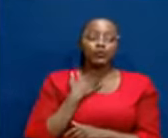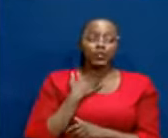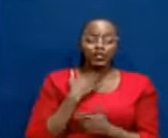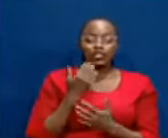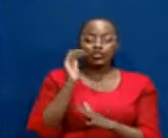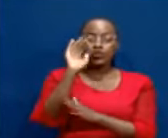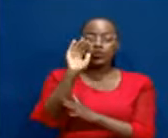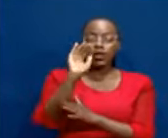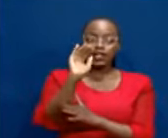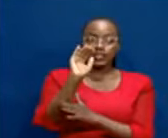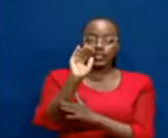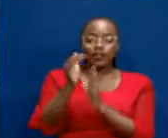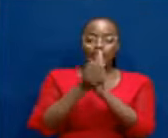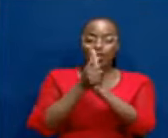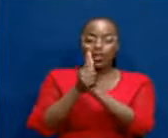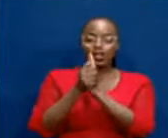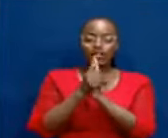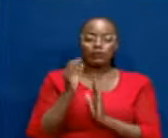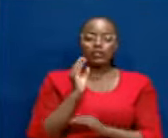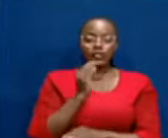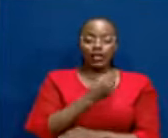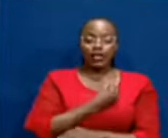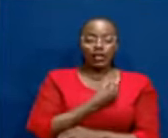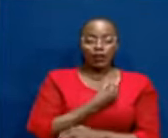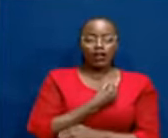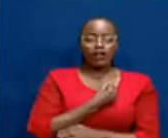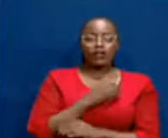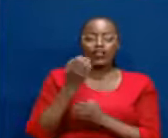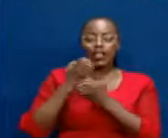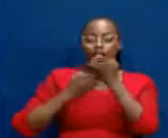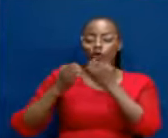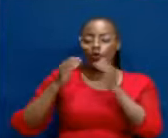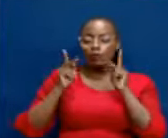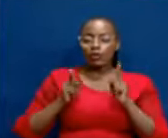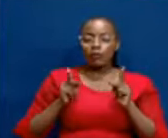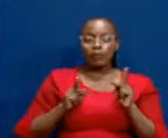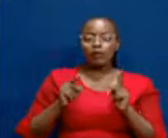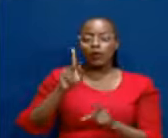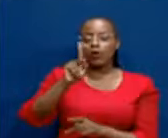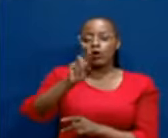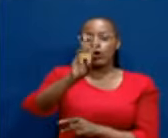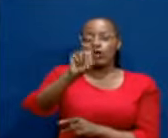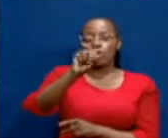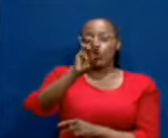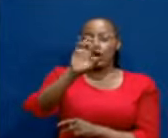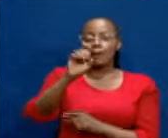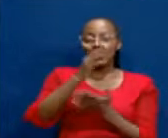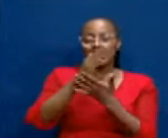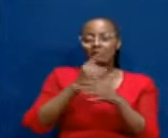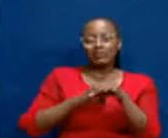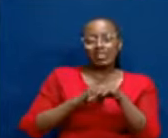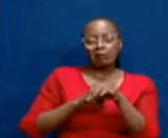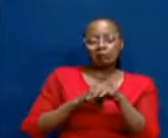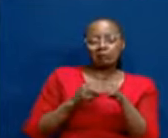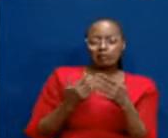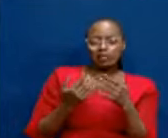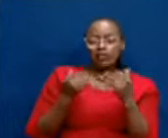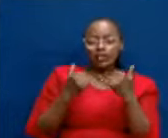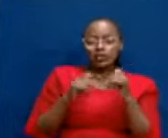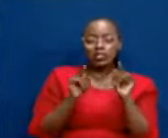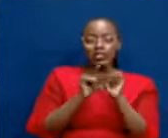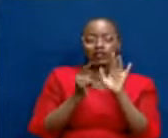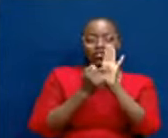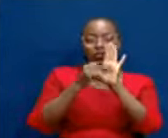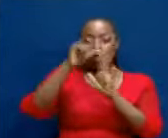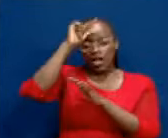ask our experts, the economist, Kwame specifically. Mm. You know, sometimes they almost try and paint